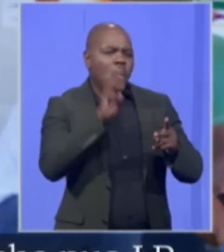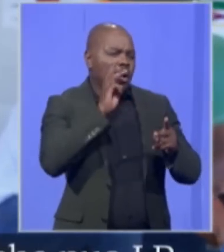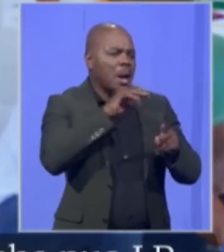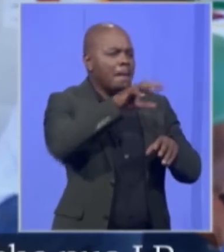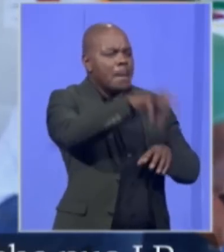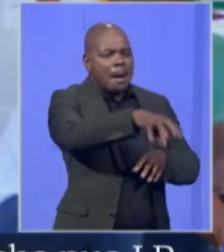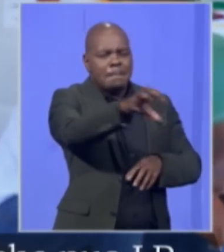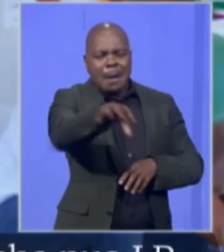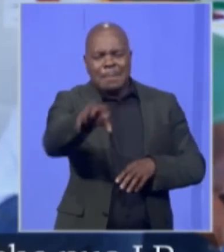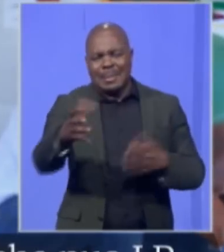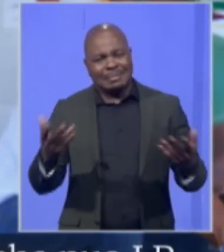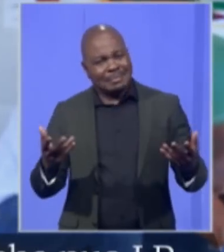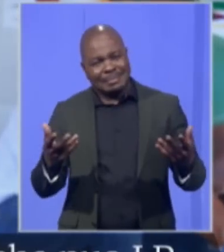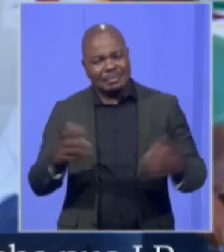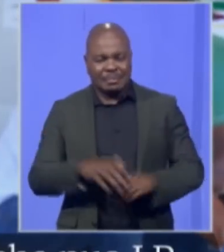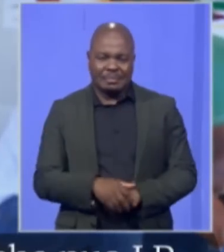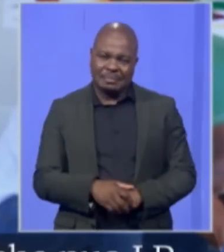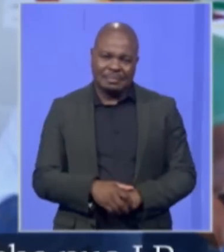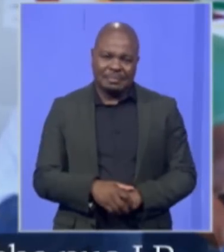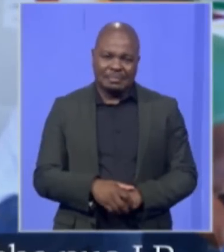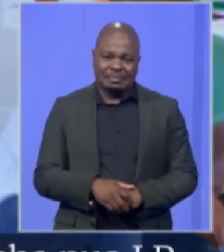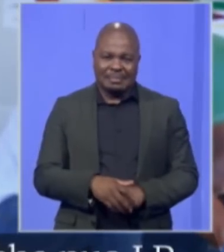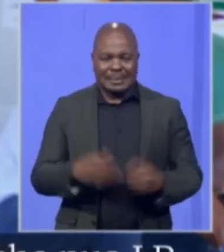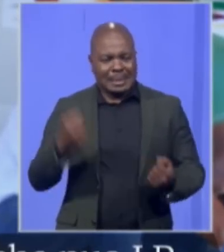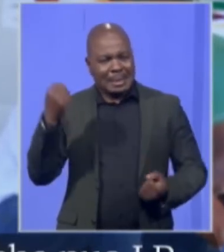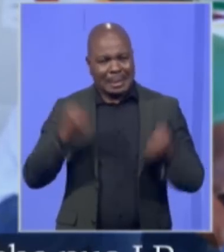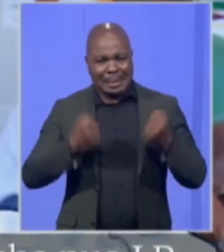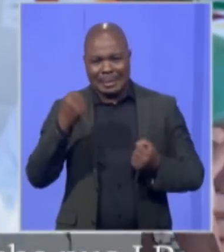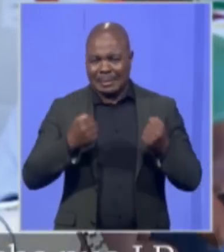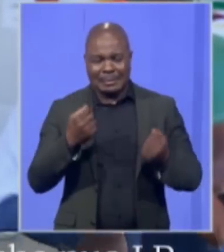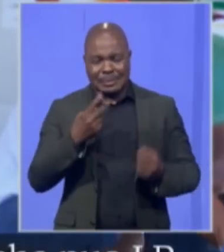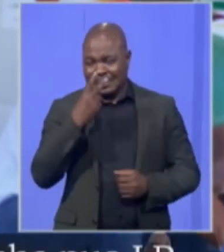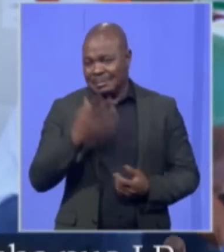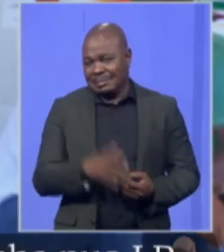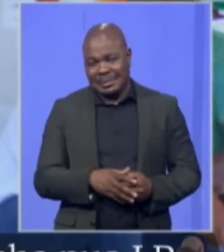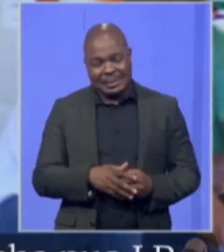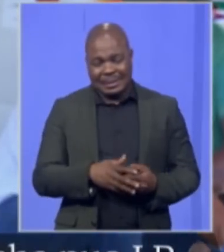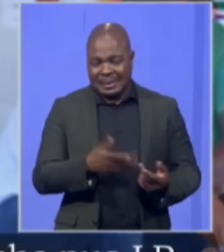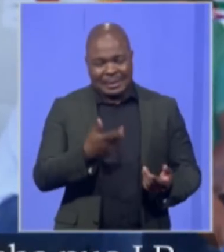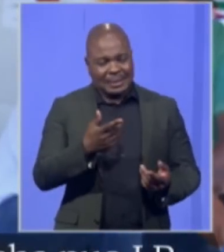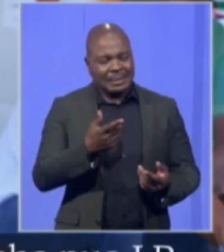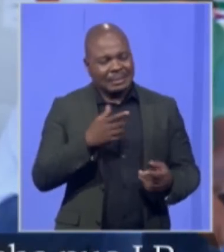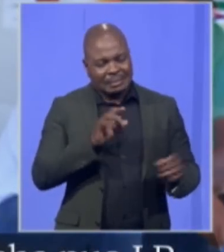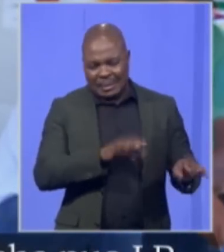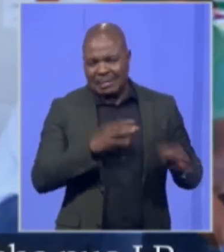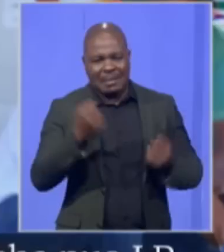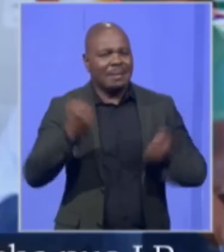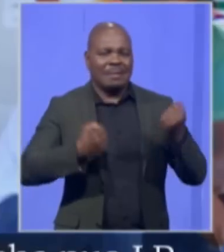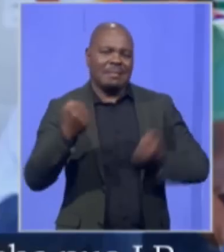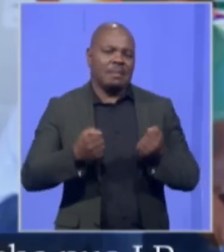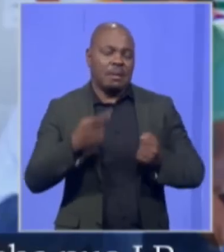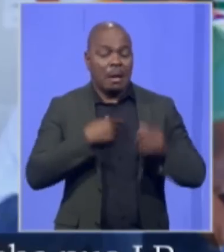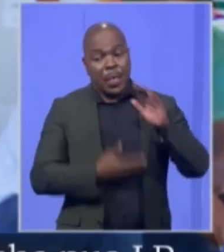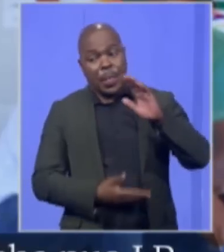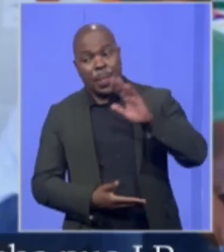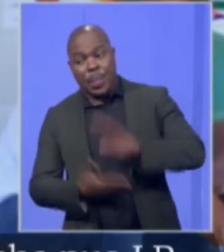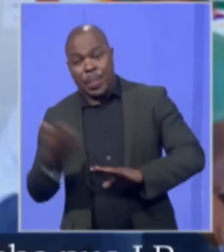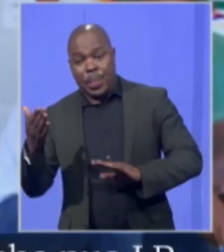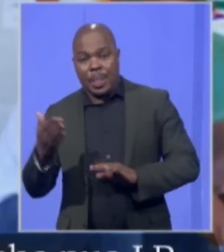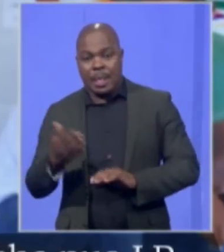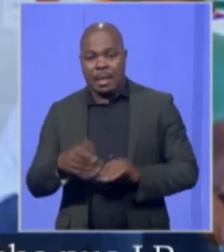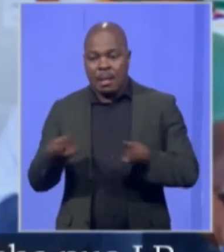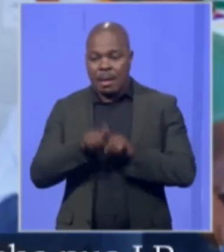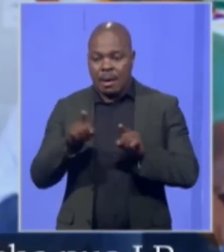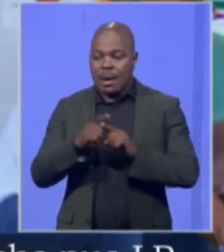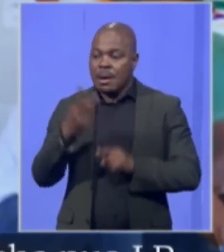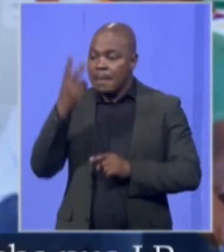metsi jalo wa bona gore tukoloi ka mo dia go bala go tloga mo ga tropo o tsore kontrise ka mo